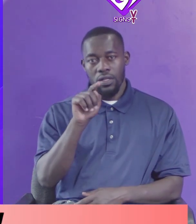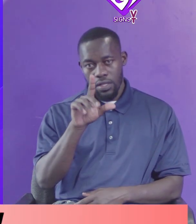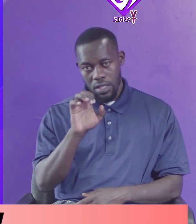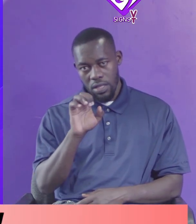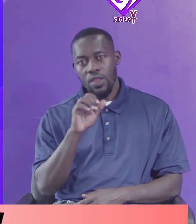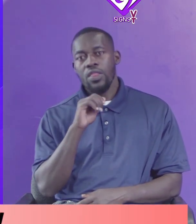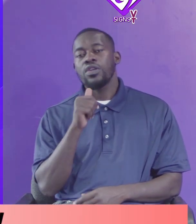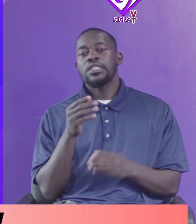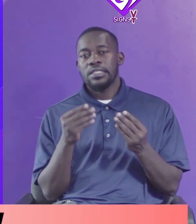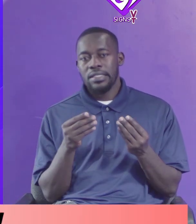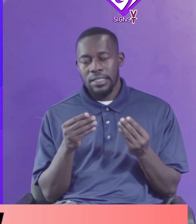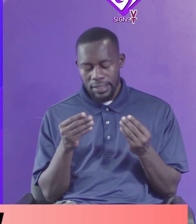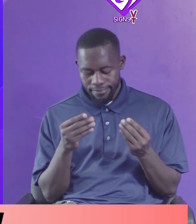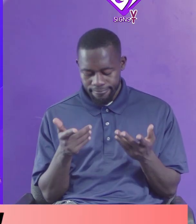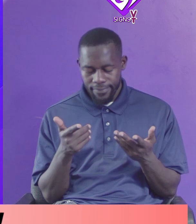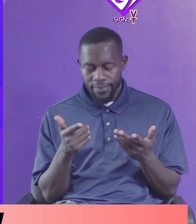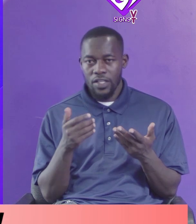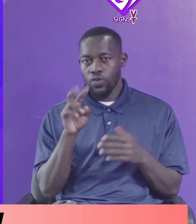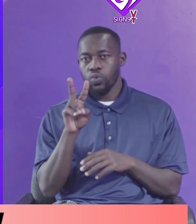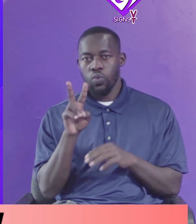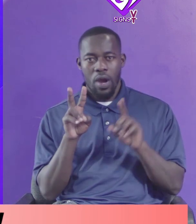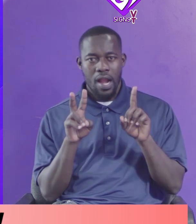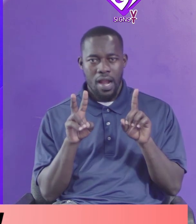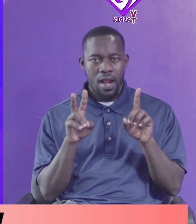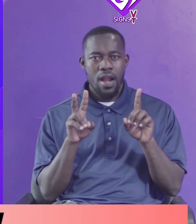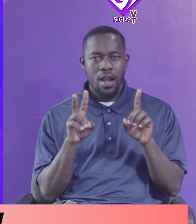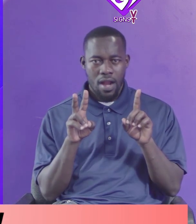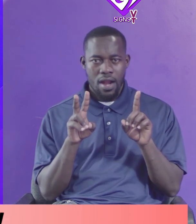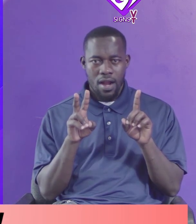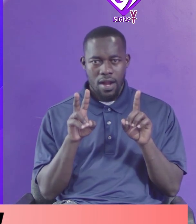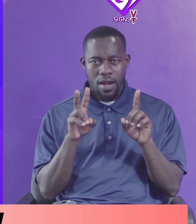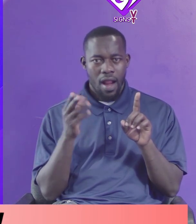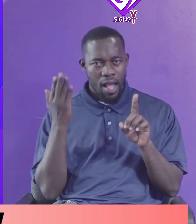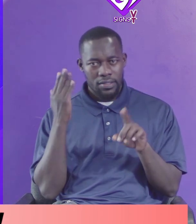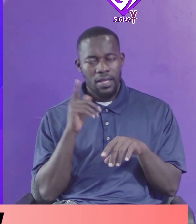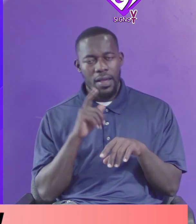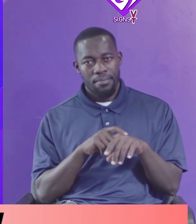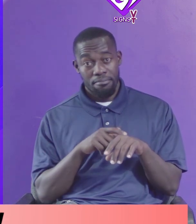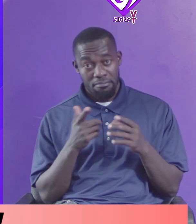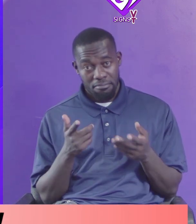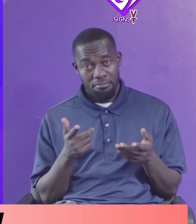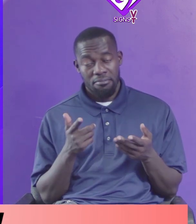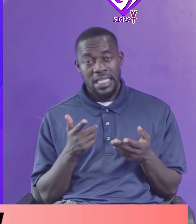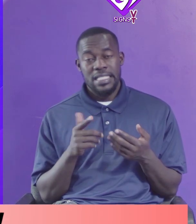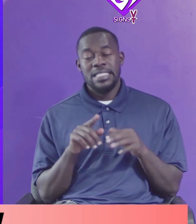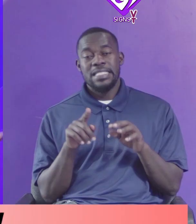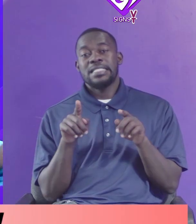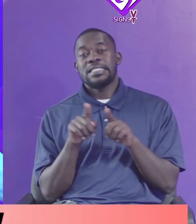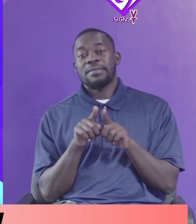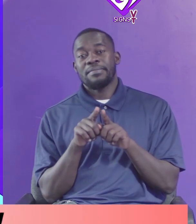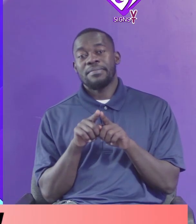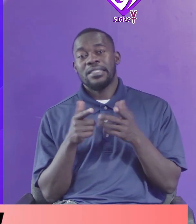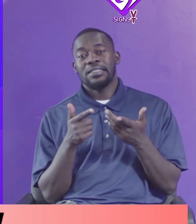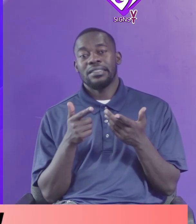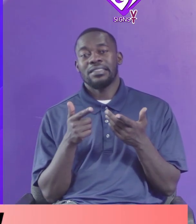to they had a 2-1 defeat in the Champions League against Marseille. And also a 2-1 defeat